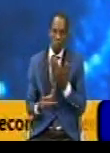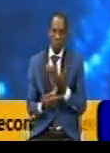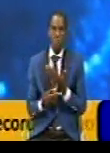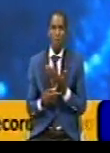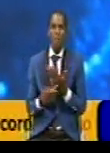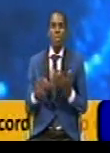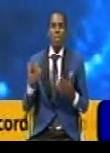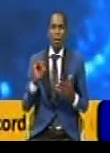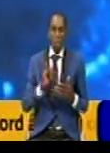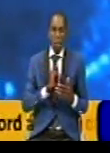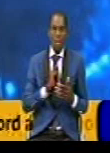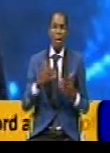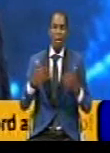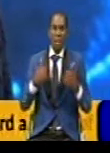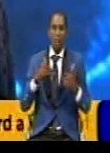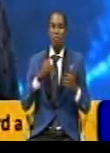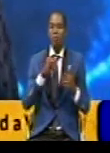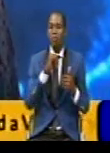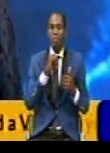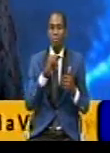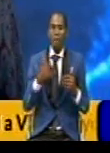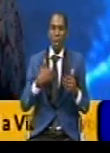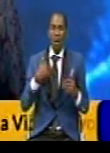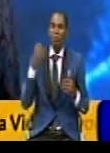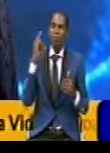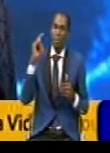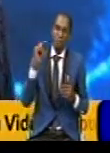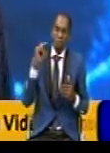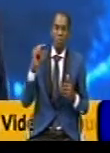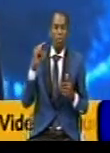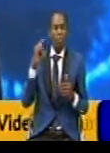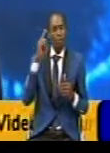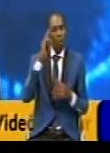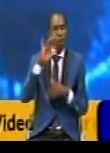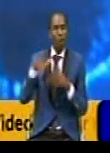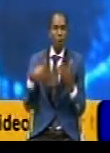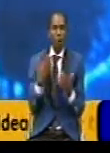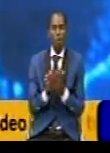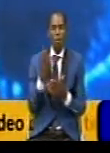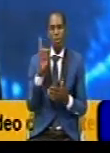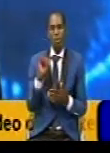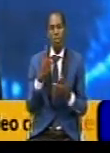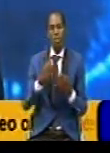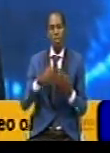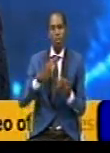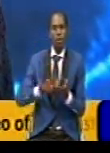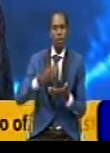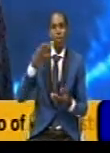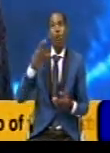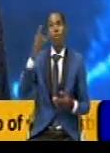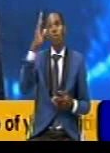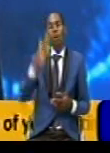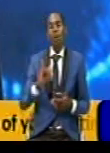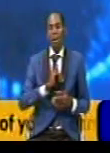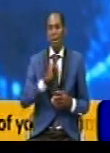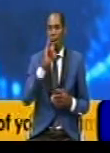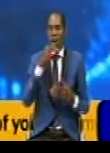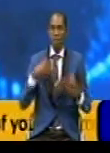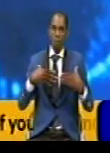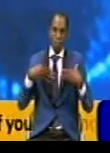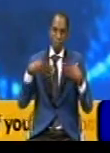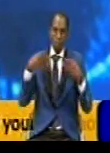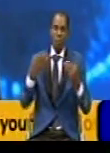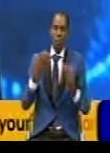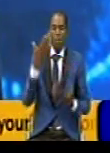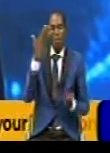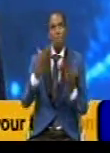programs that Daddy has held, even this 51, I have had many testimonies. All of them, God has visited me.